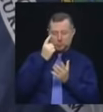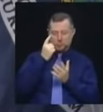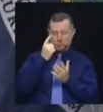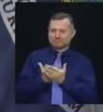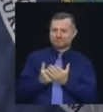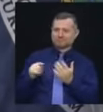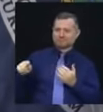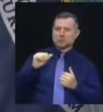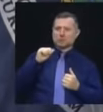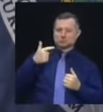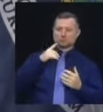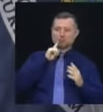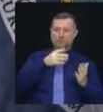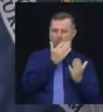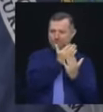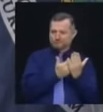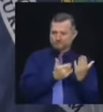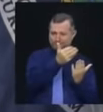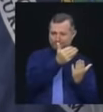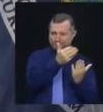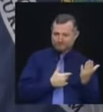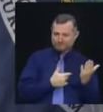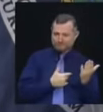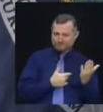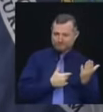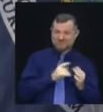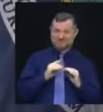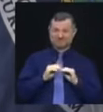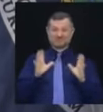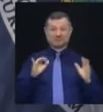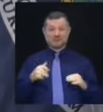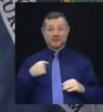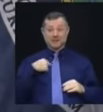clear that the governor and I have not been close,